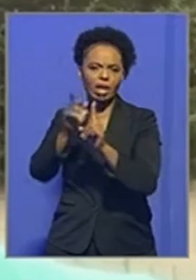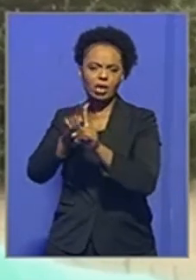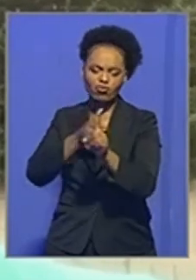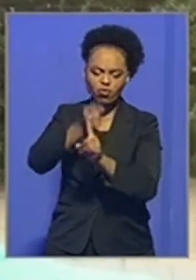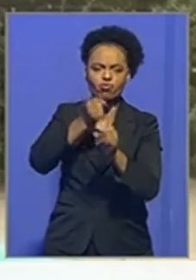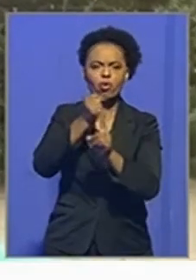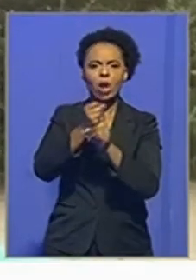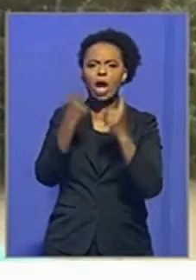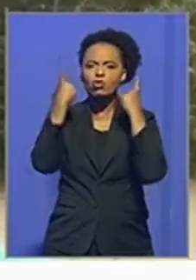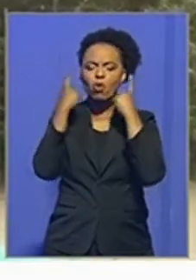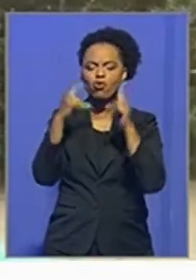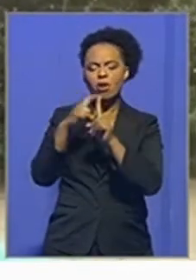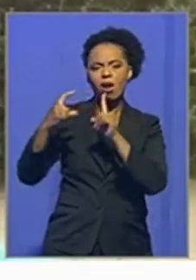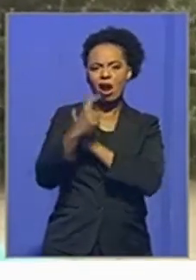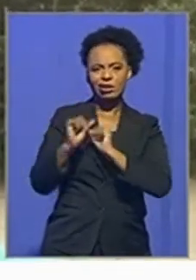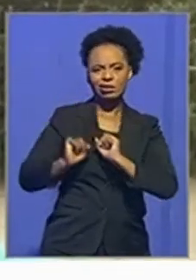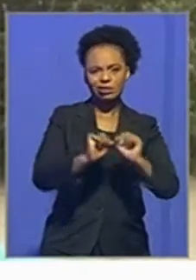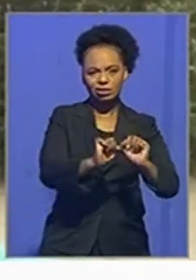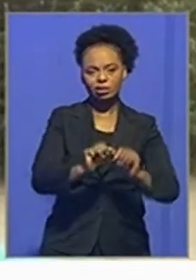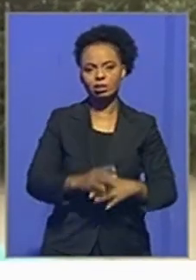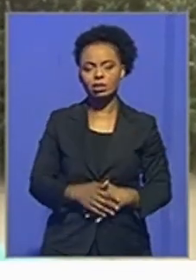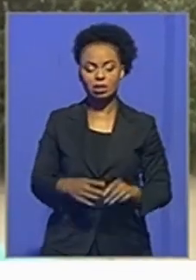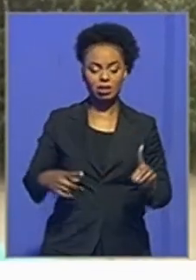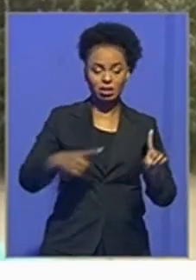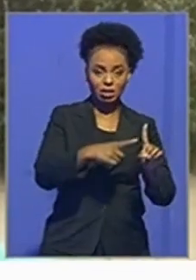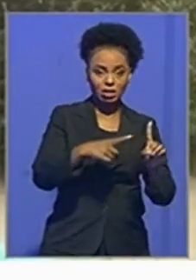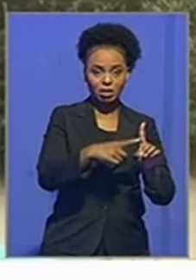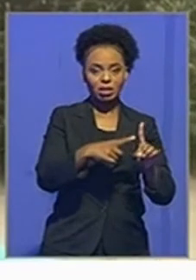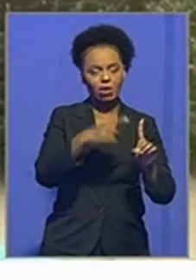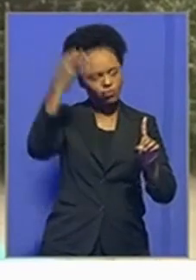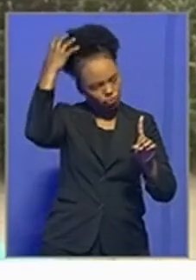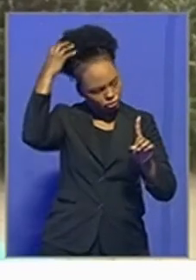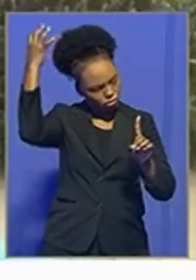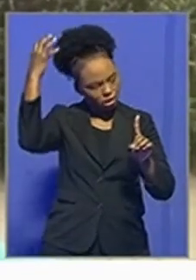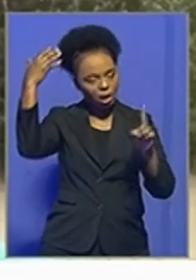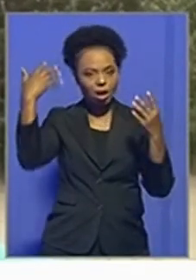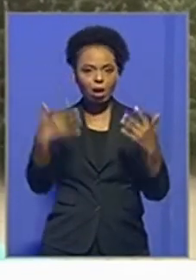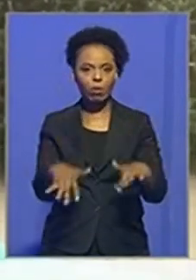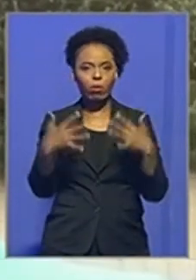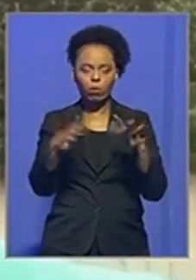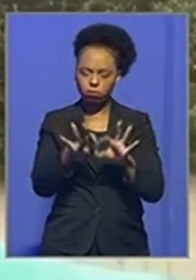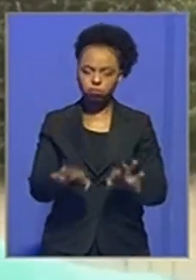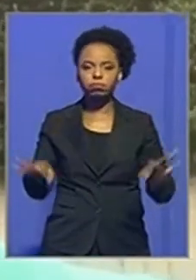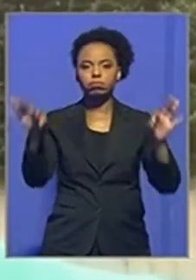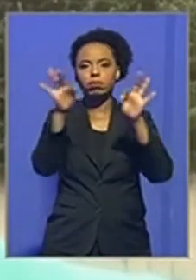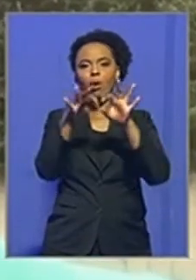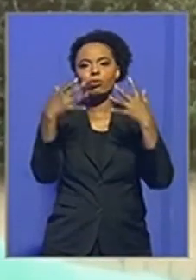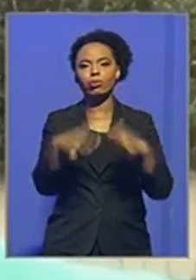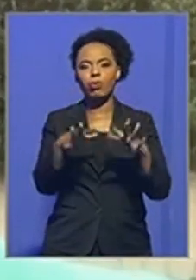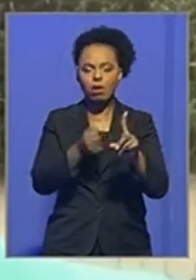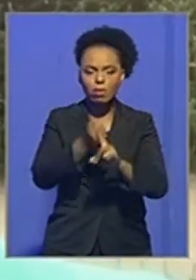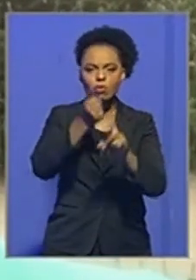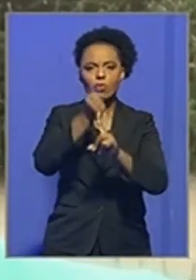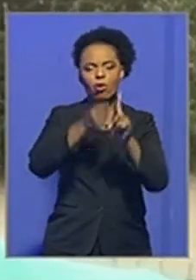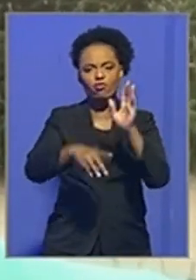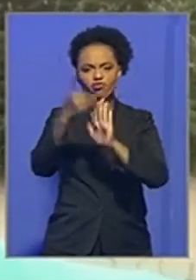Majesty the King Goodwill Zwelithini was a breed of monarchs who epitomized developmental